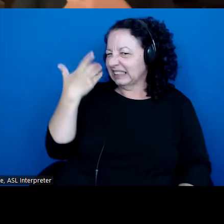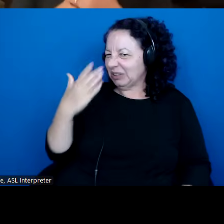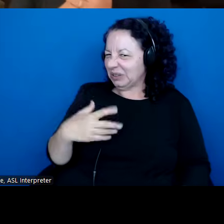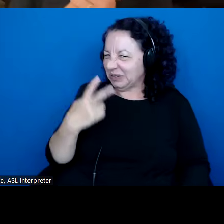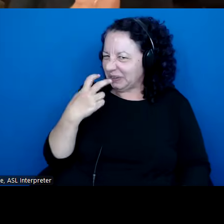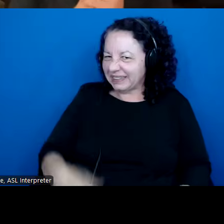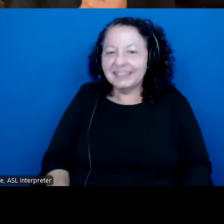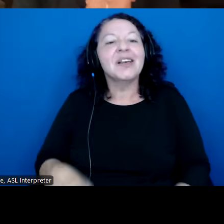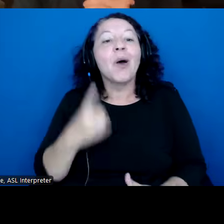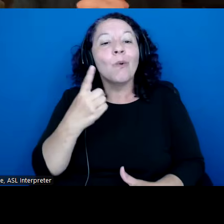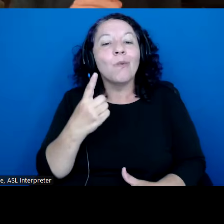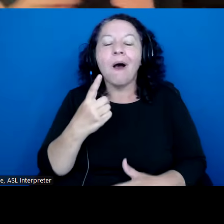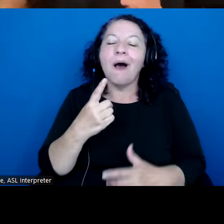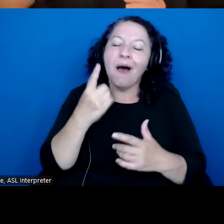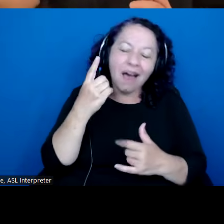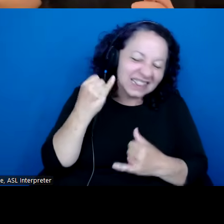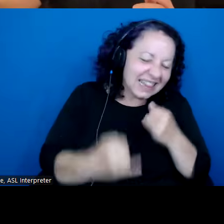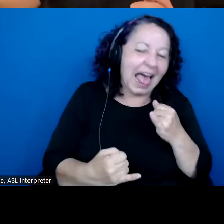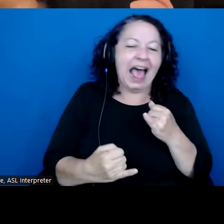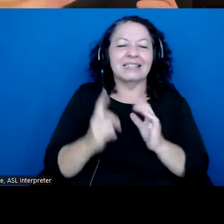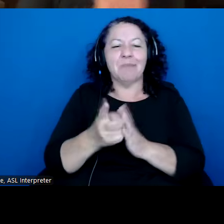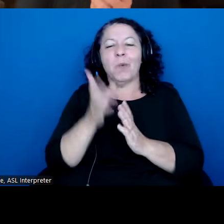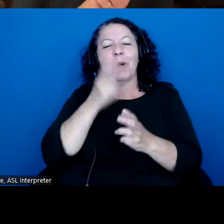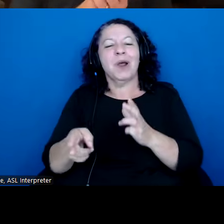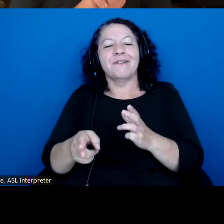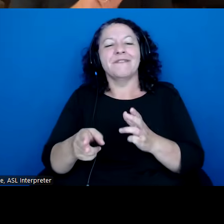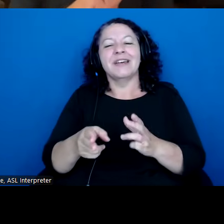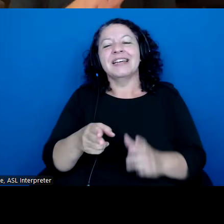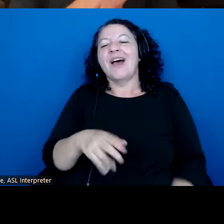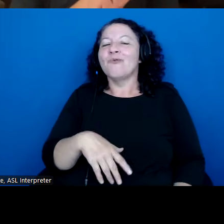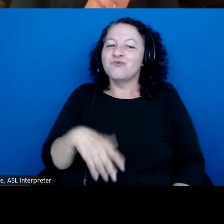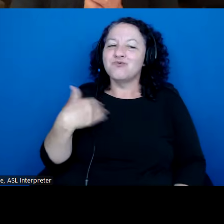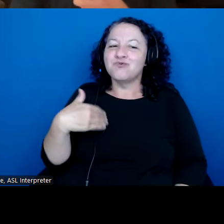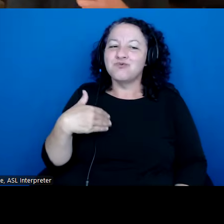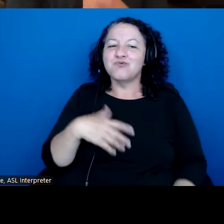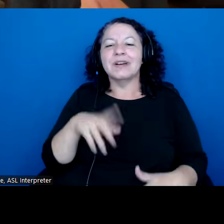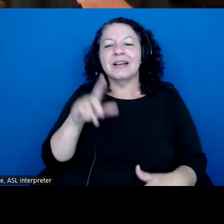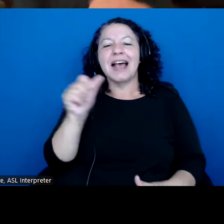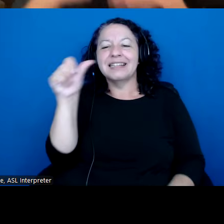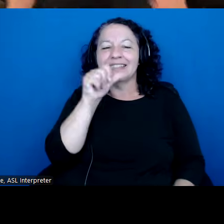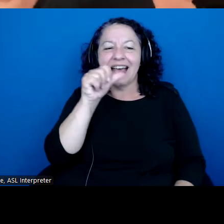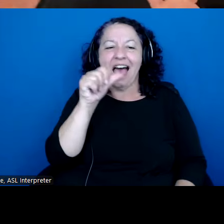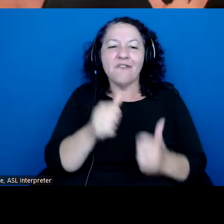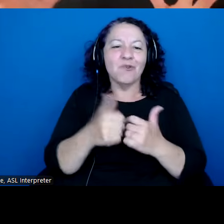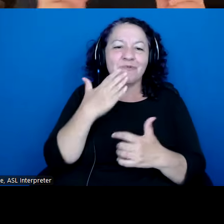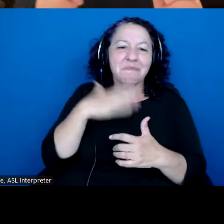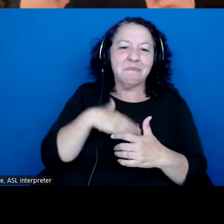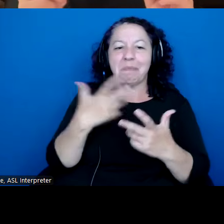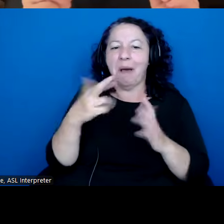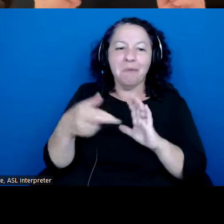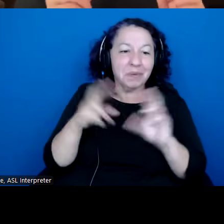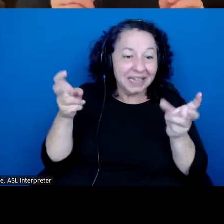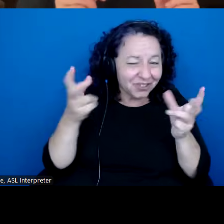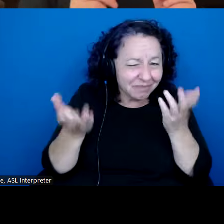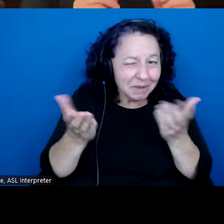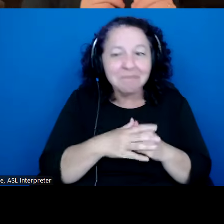right, one final moment, which will be brief: an ill-fated tavern. Um, This is another one more little fictional